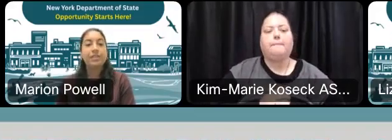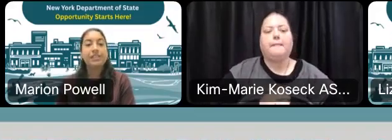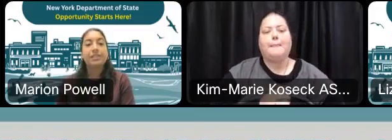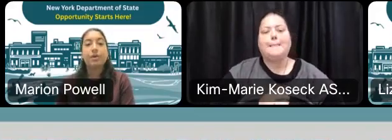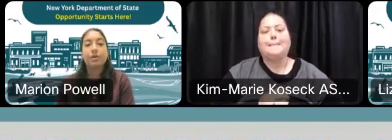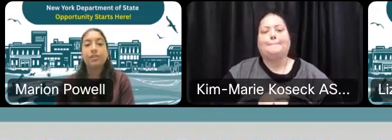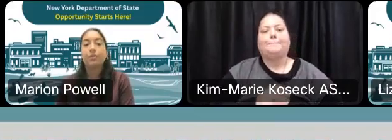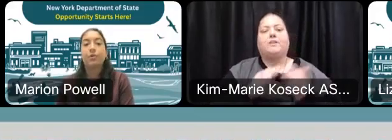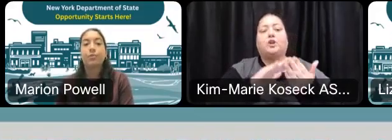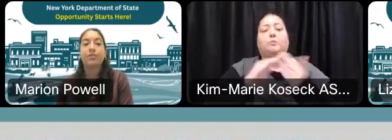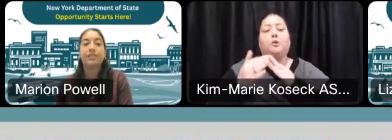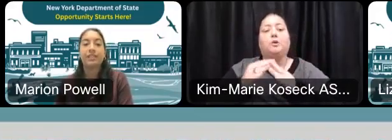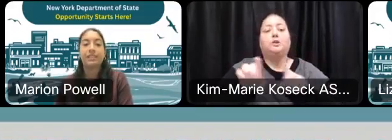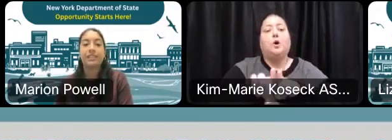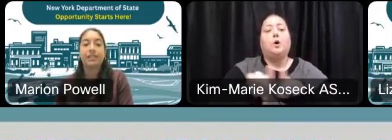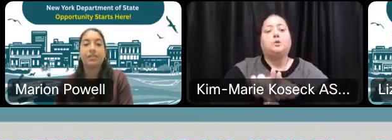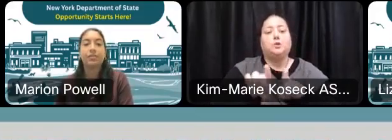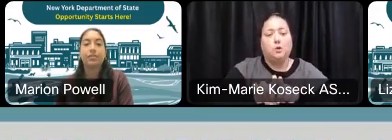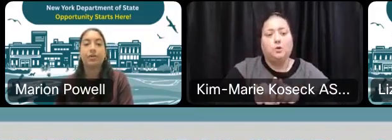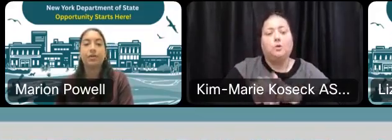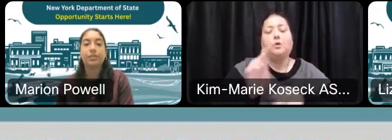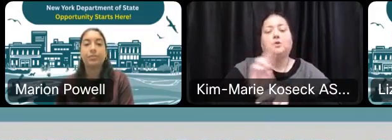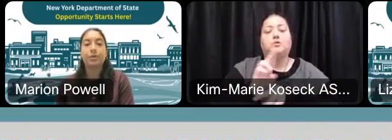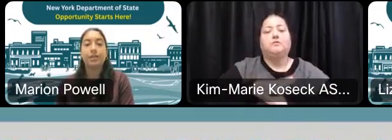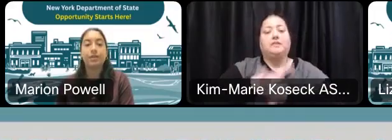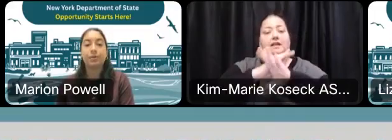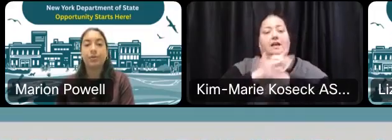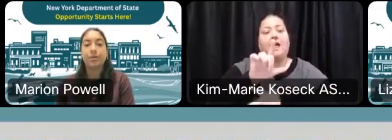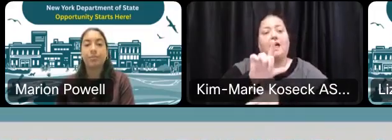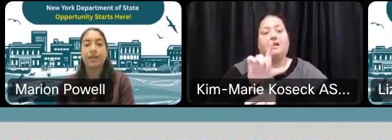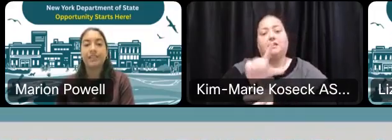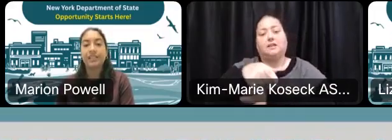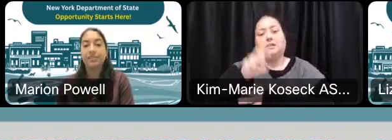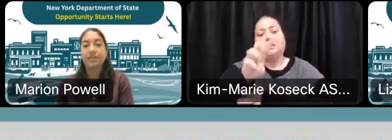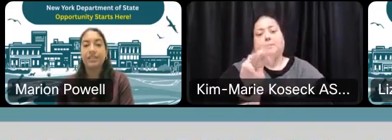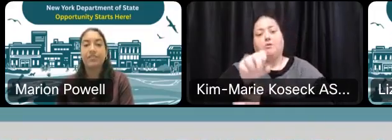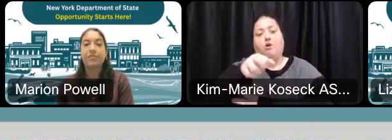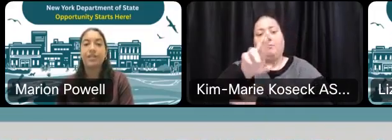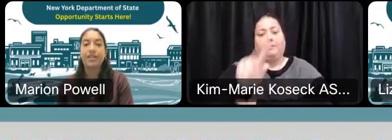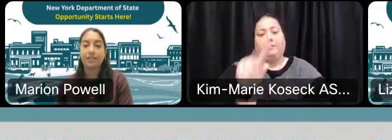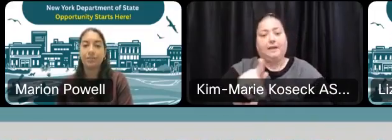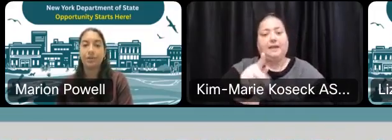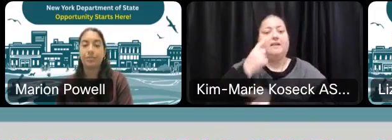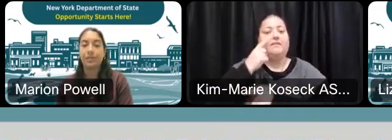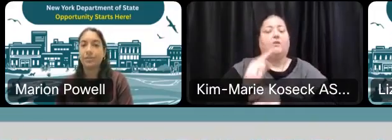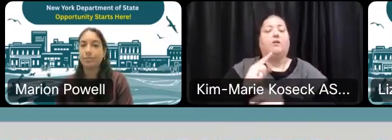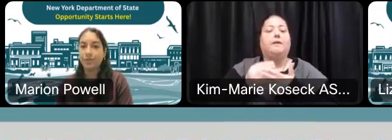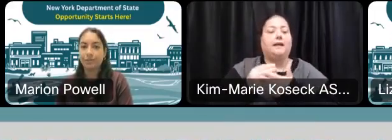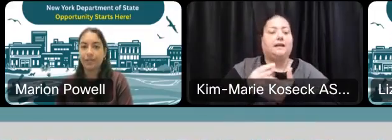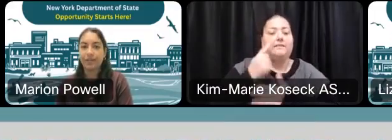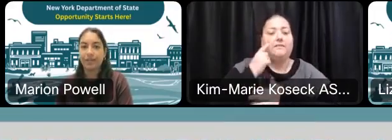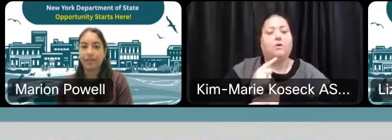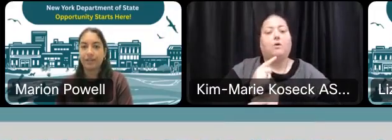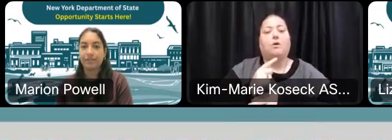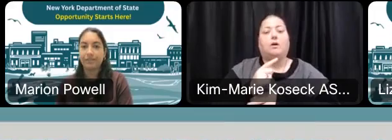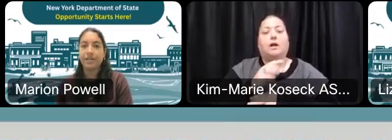So communities can also incorporate resiliency through our LWRP program by seeking funding for an LWRP component